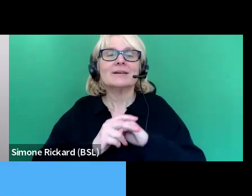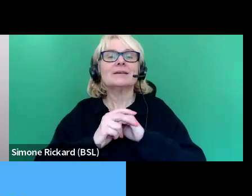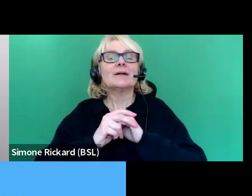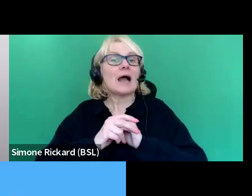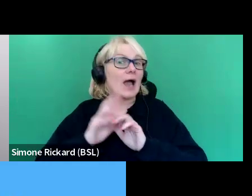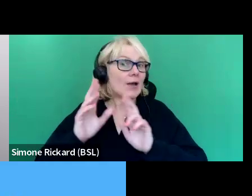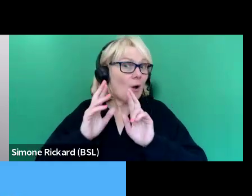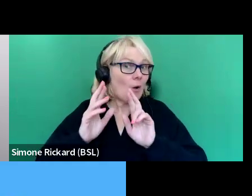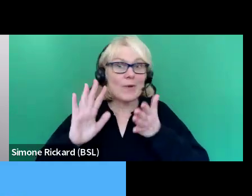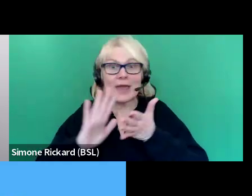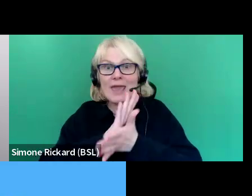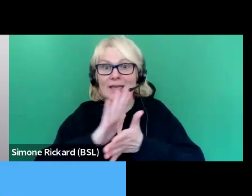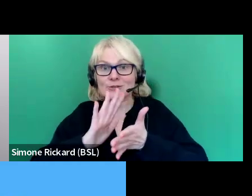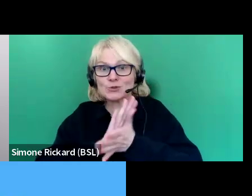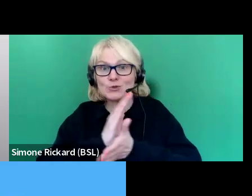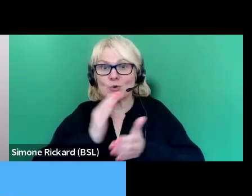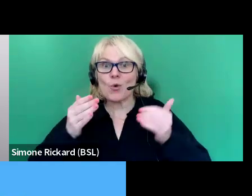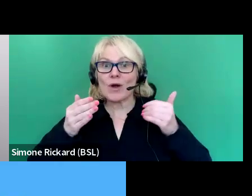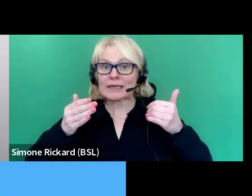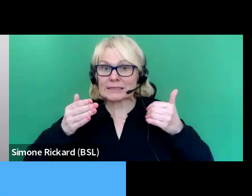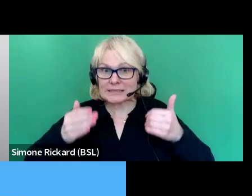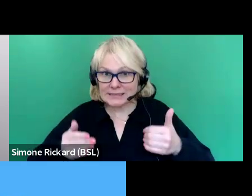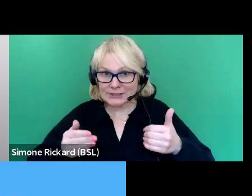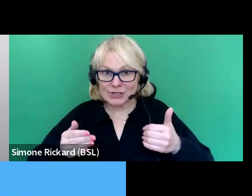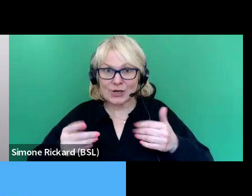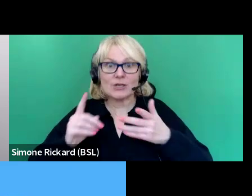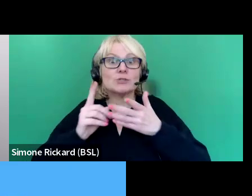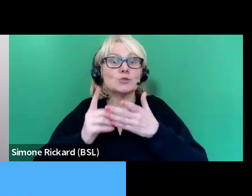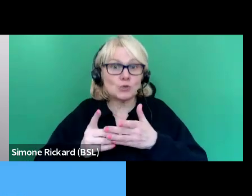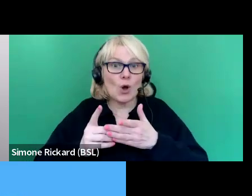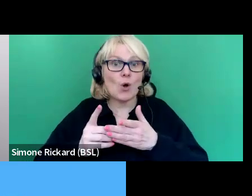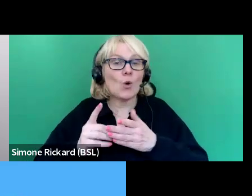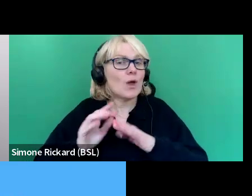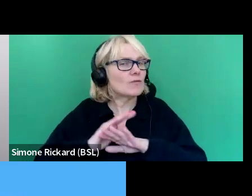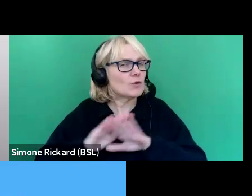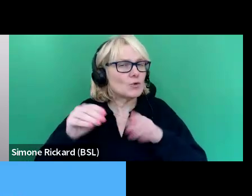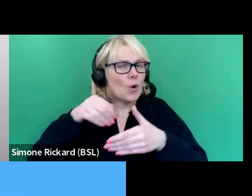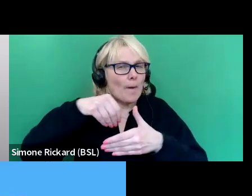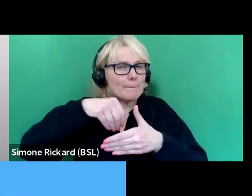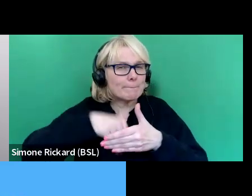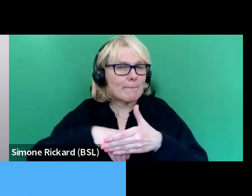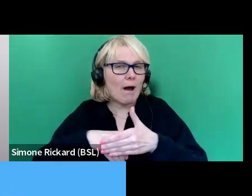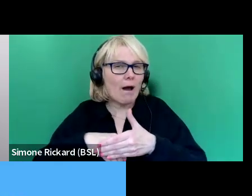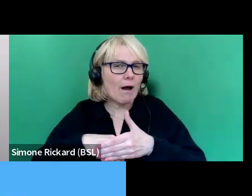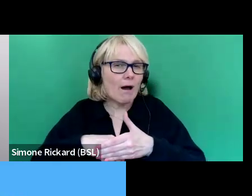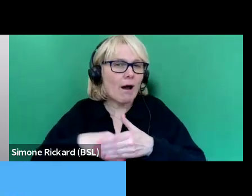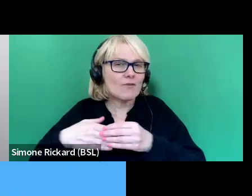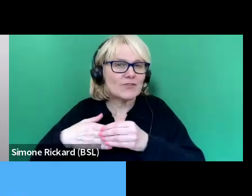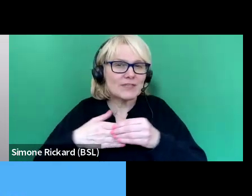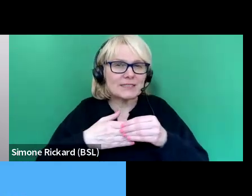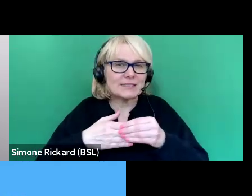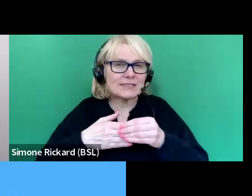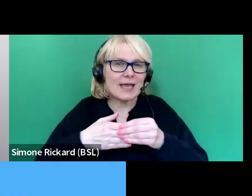Yeah, I hope you've enjoyed this session today. So if you are not part of the Disabled Leaders Network and you're joining as a member of the public,